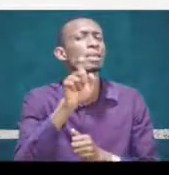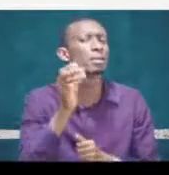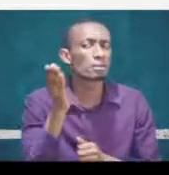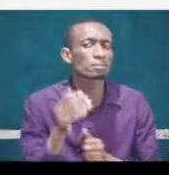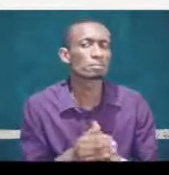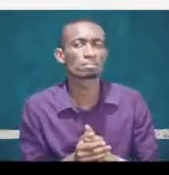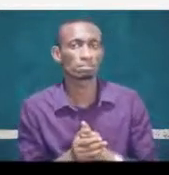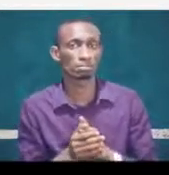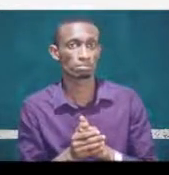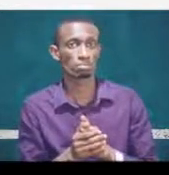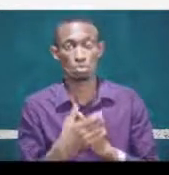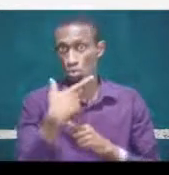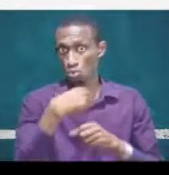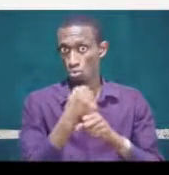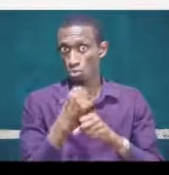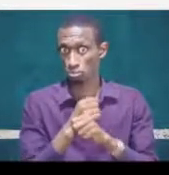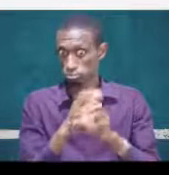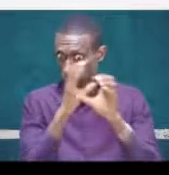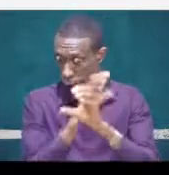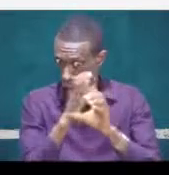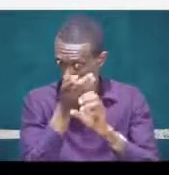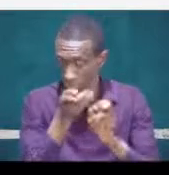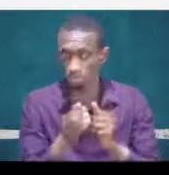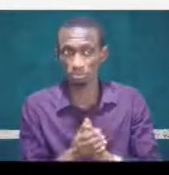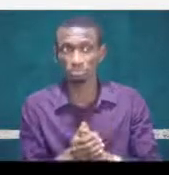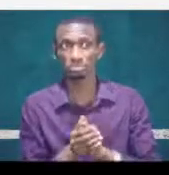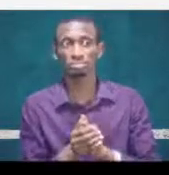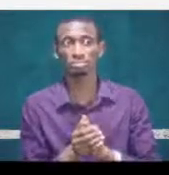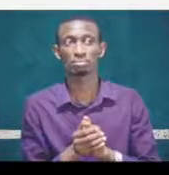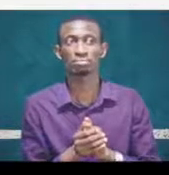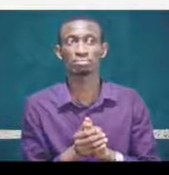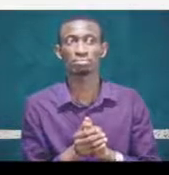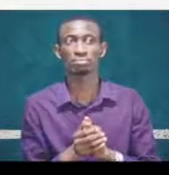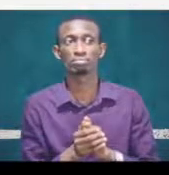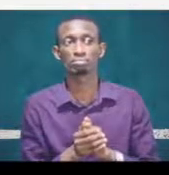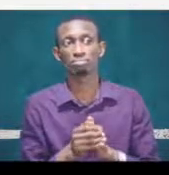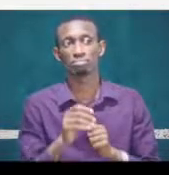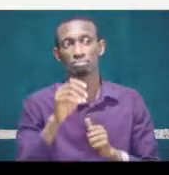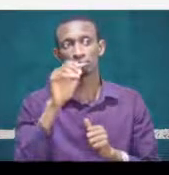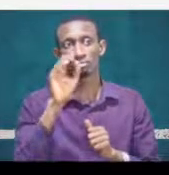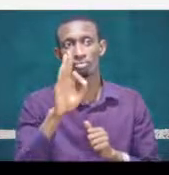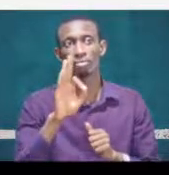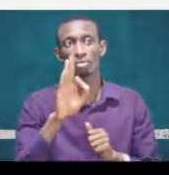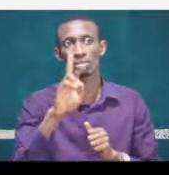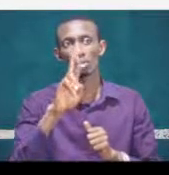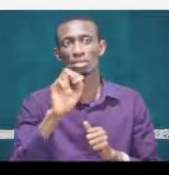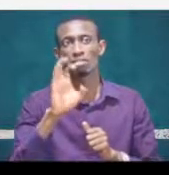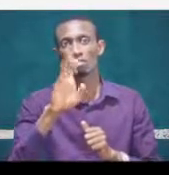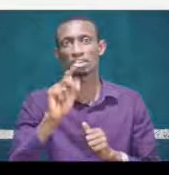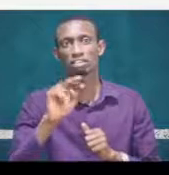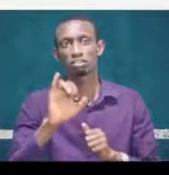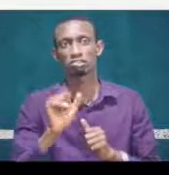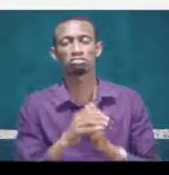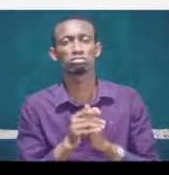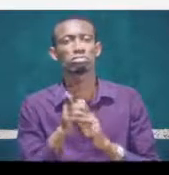the experiments that they were working on, Francis Crick and his co-workers, they are the very people that have